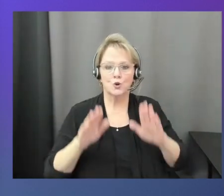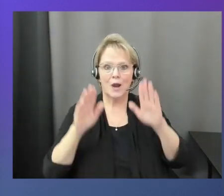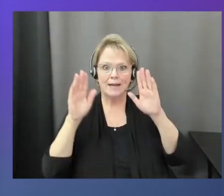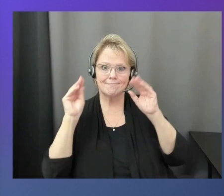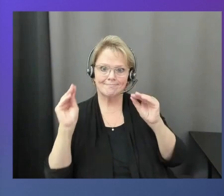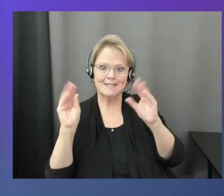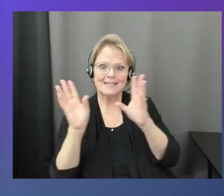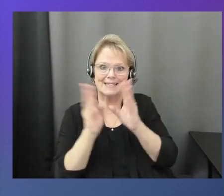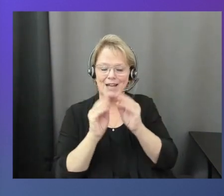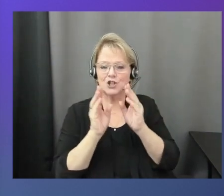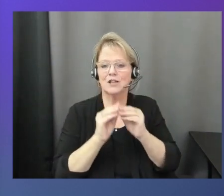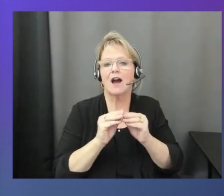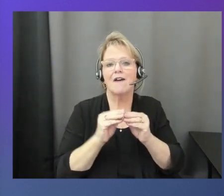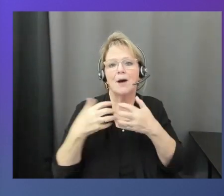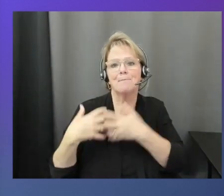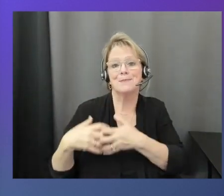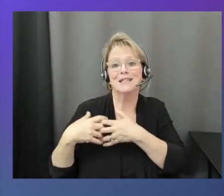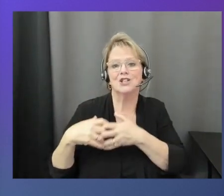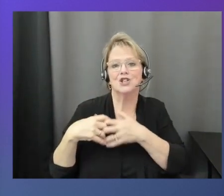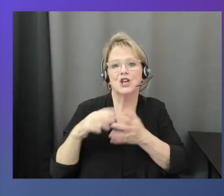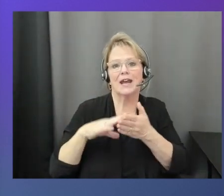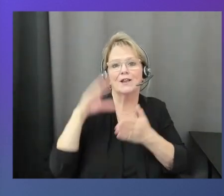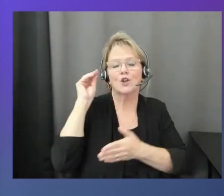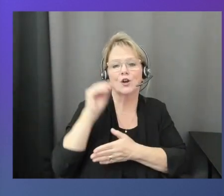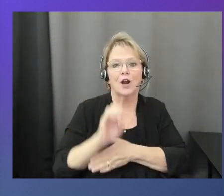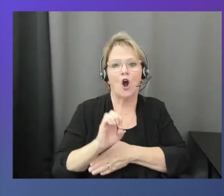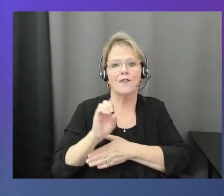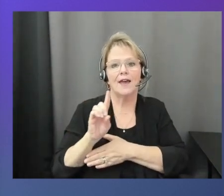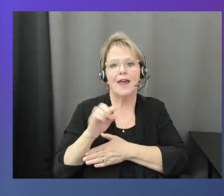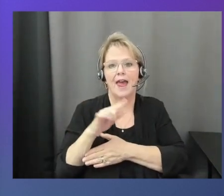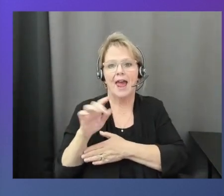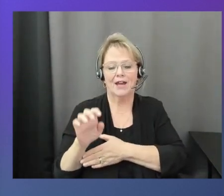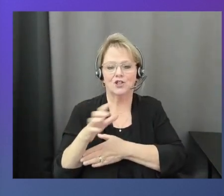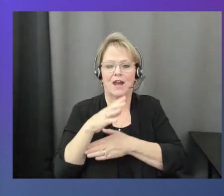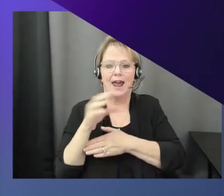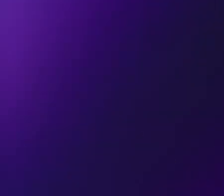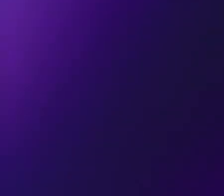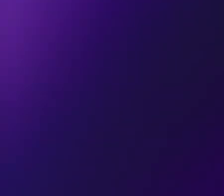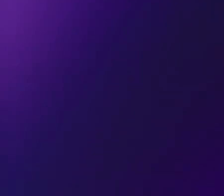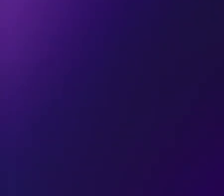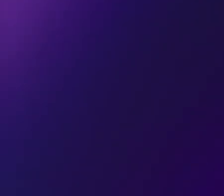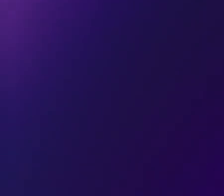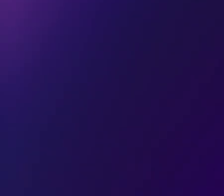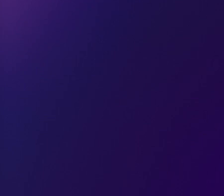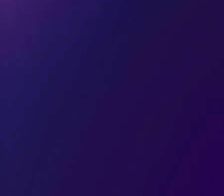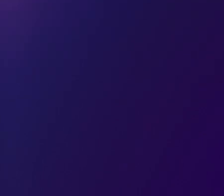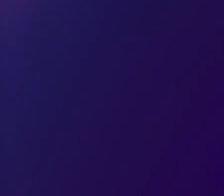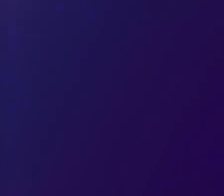at the edge and talking a little bit about SageMaker Jumpstart. So we'll be right back after this.